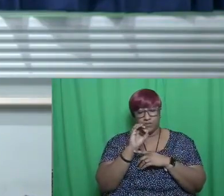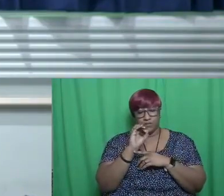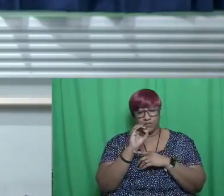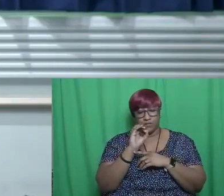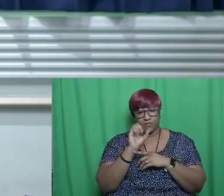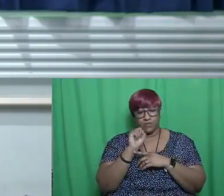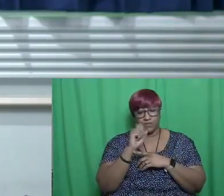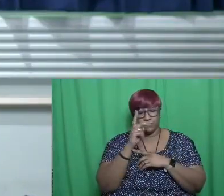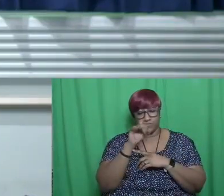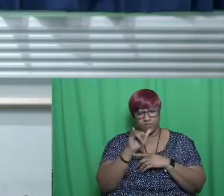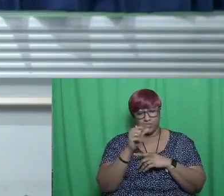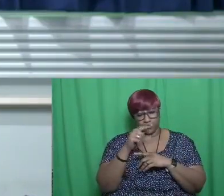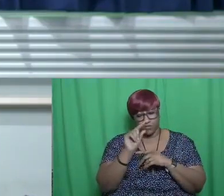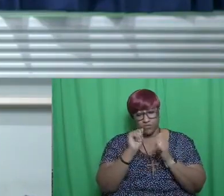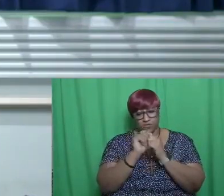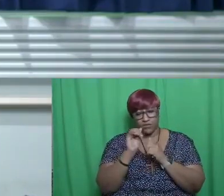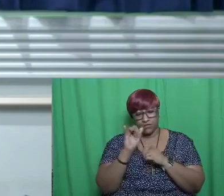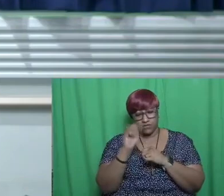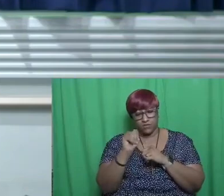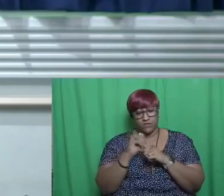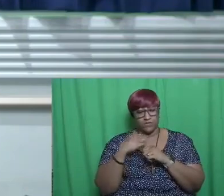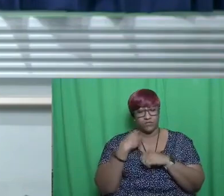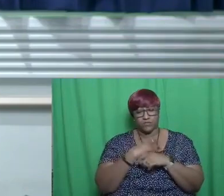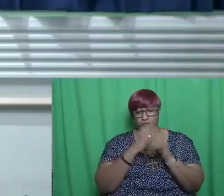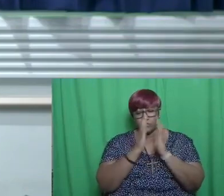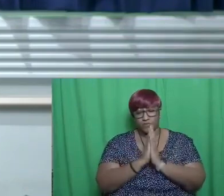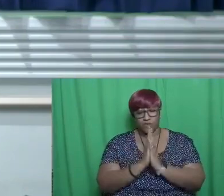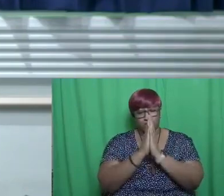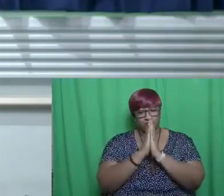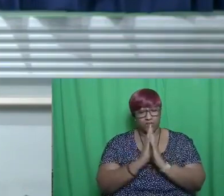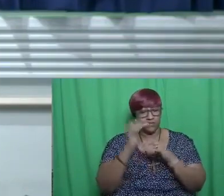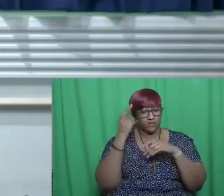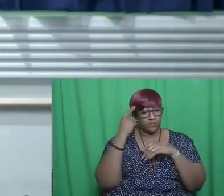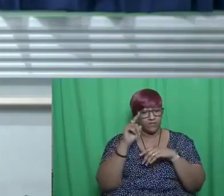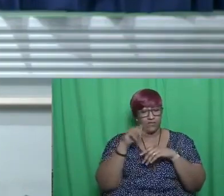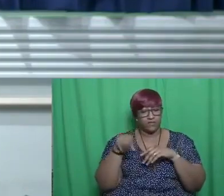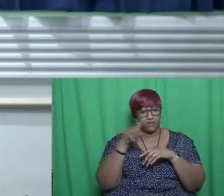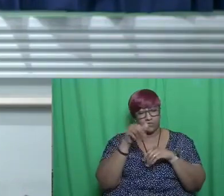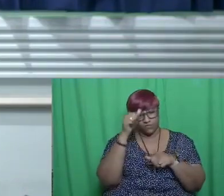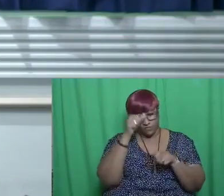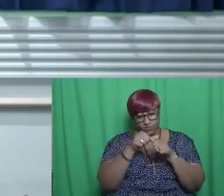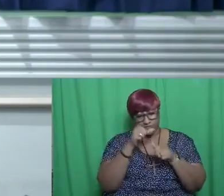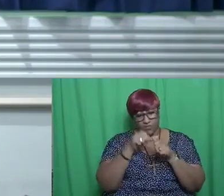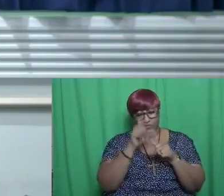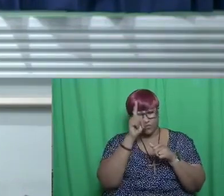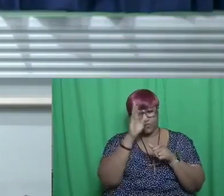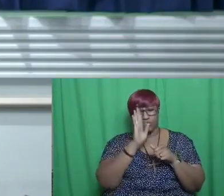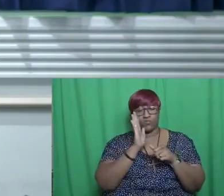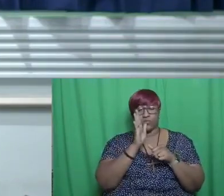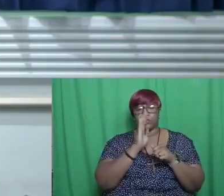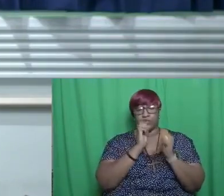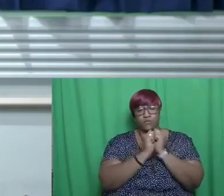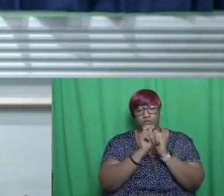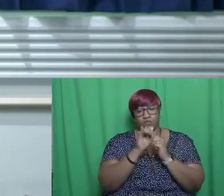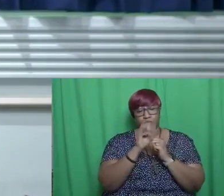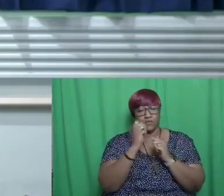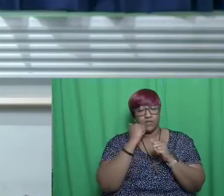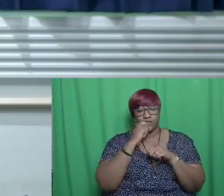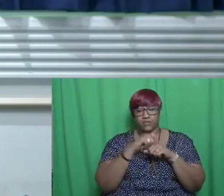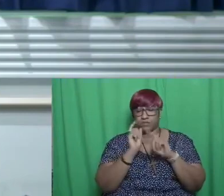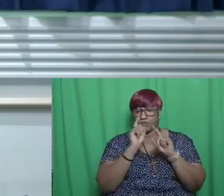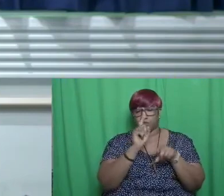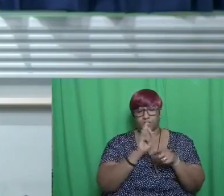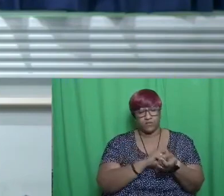Go with them. We're praying, Father, that they will remember that you will be with them every time they go to the